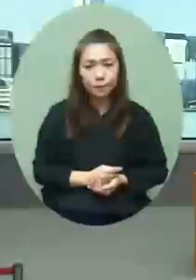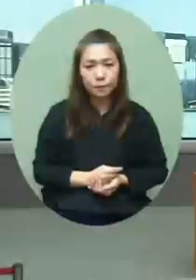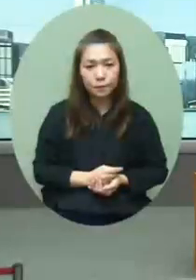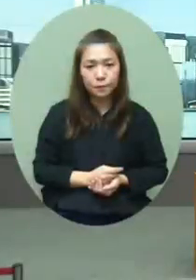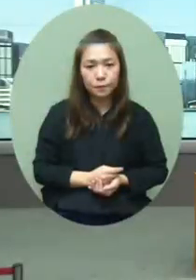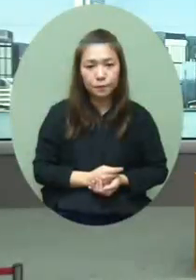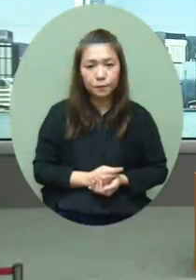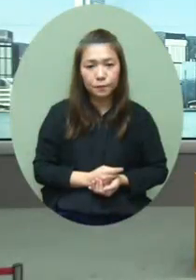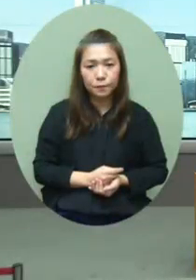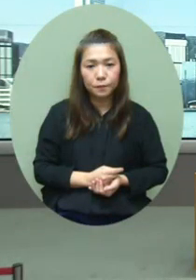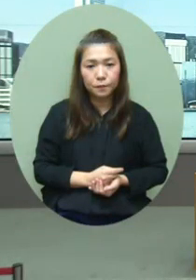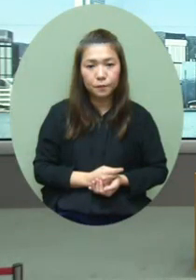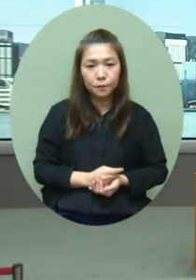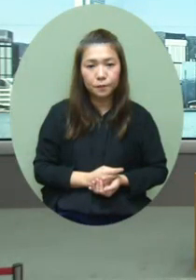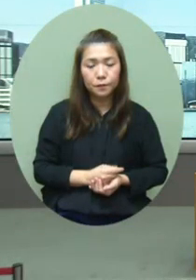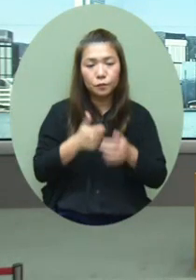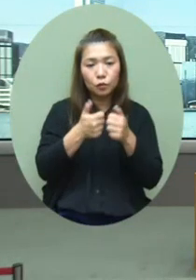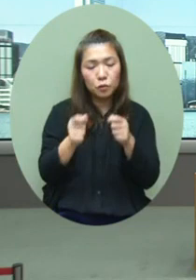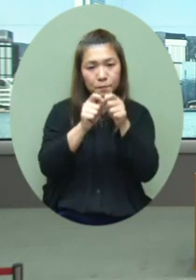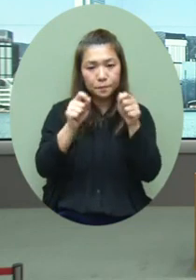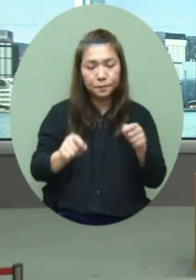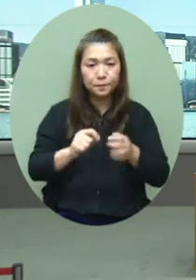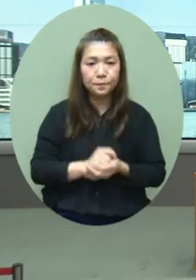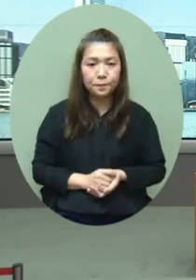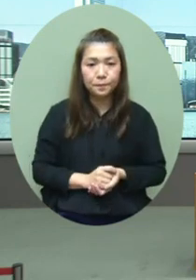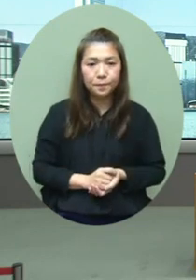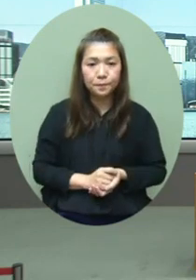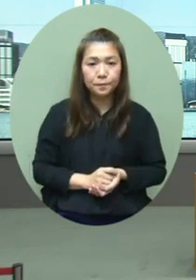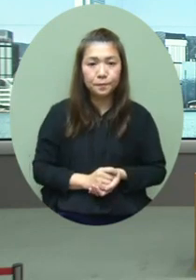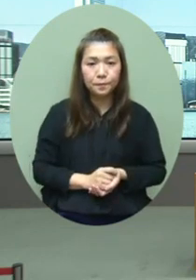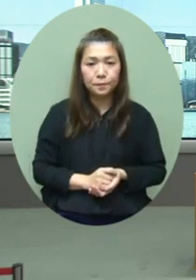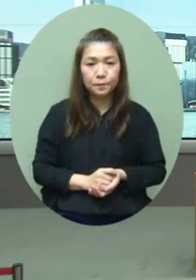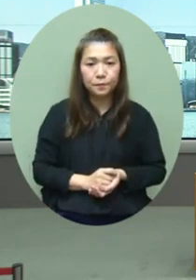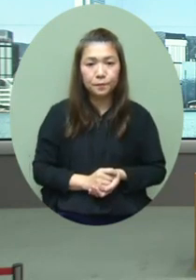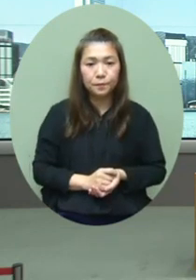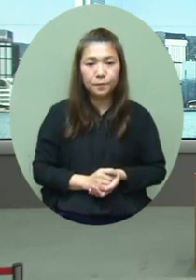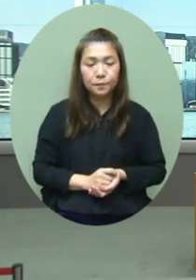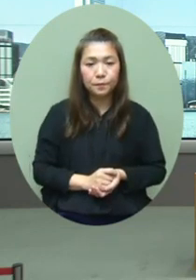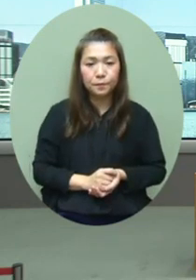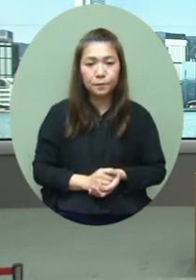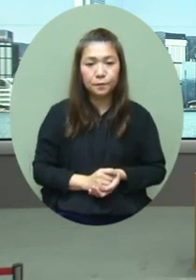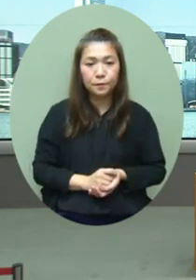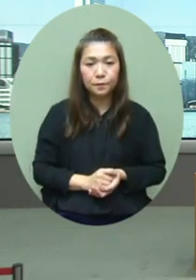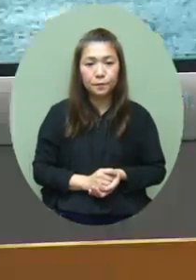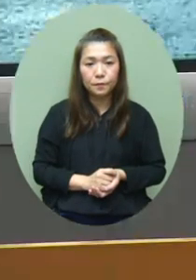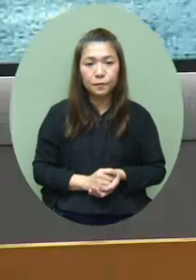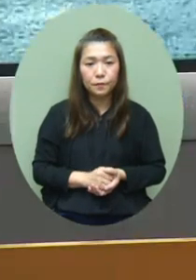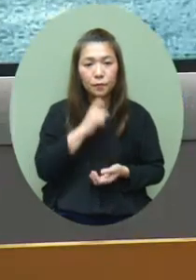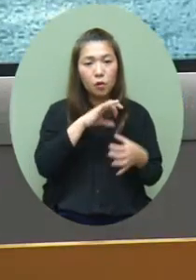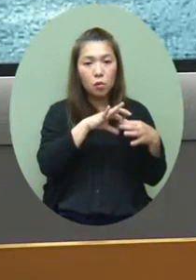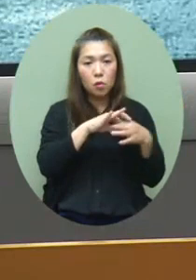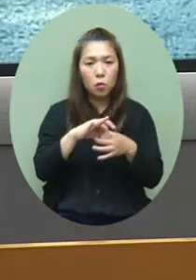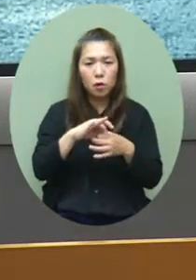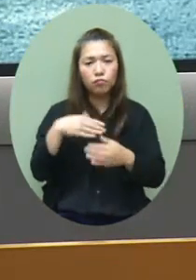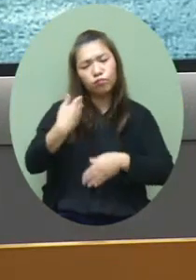thank you for your questions so for the for the train of the hospitalisation as we just